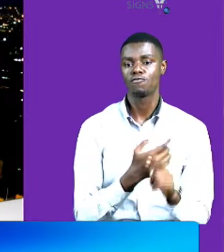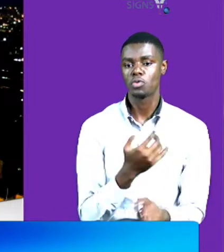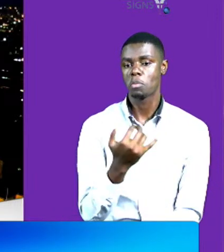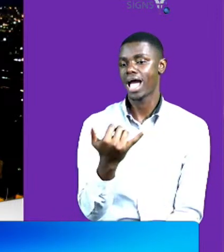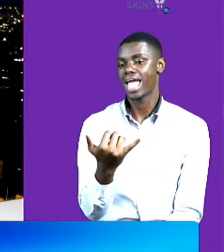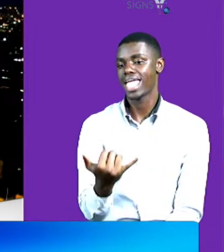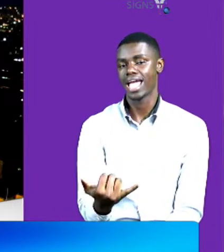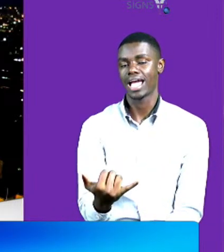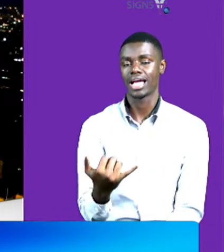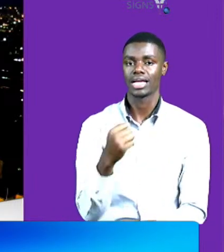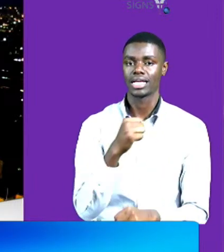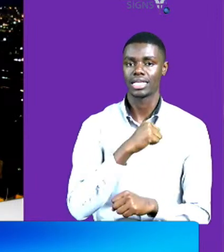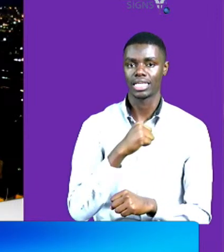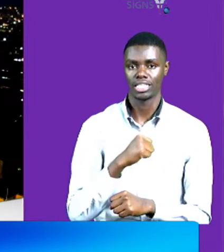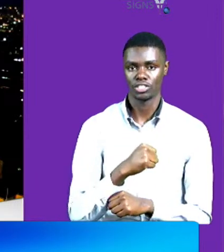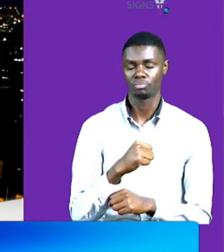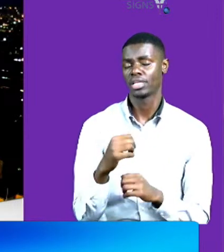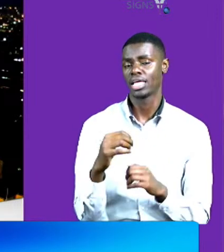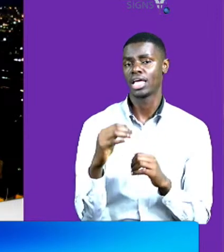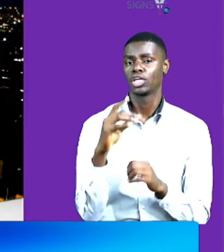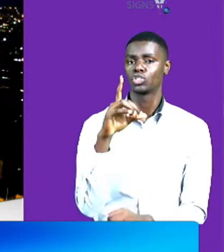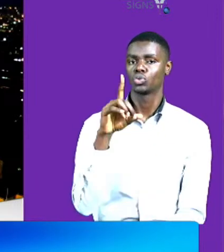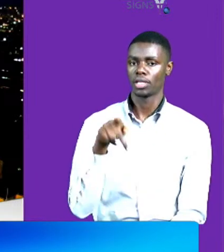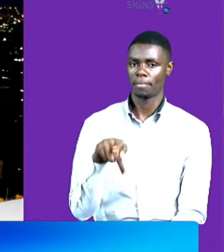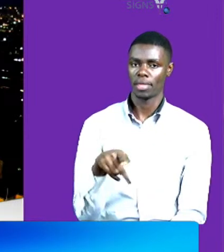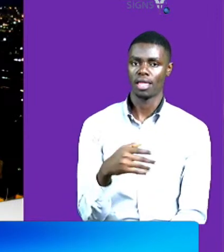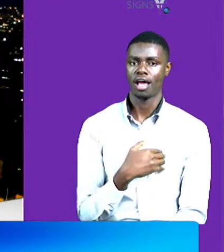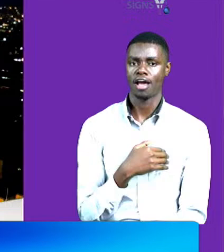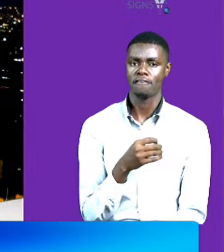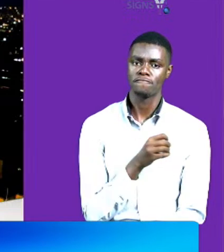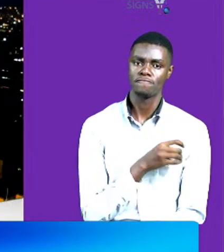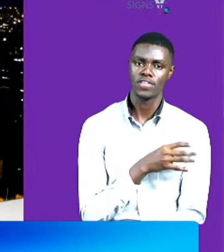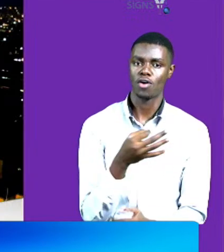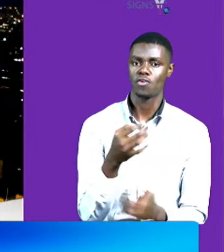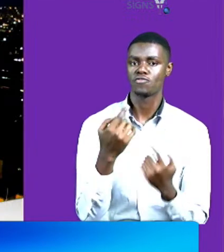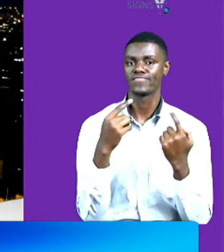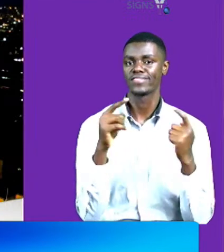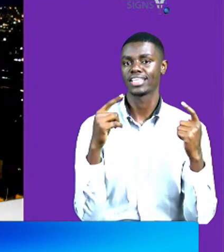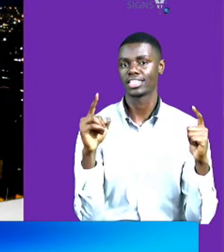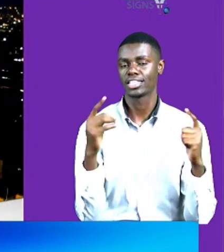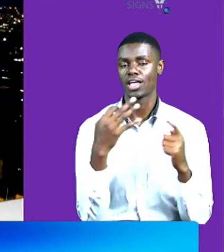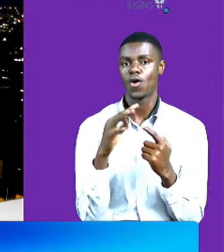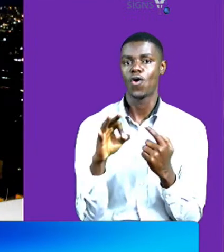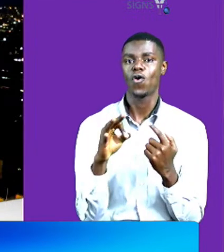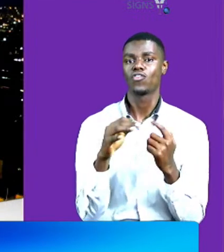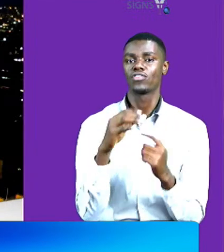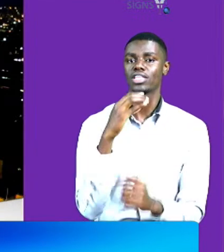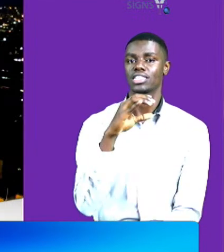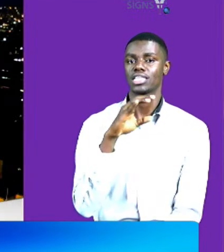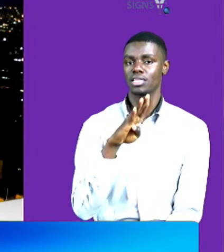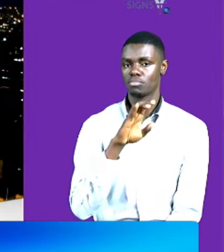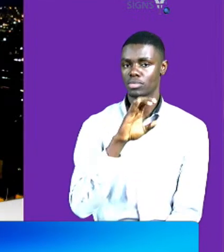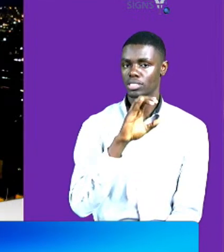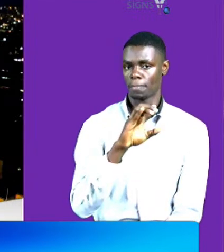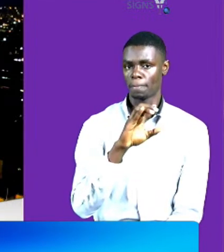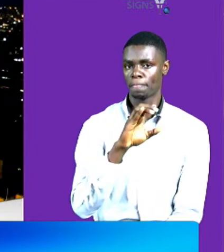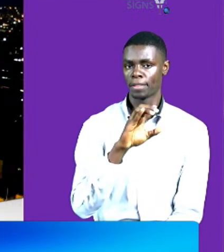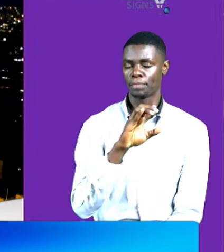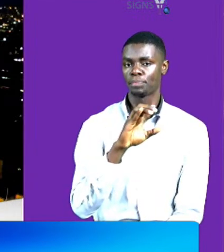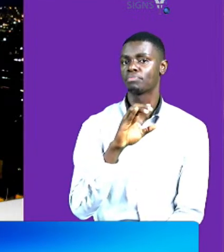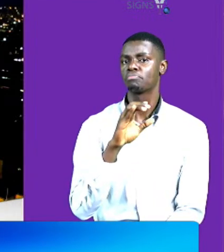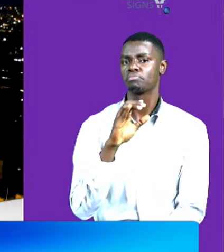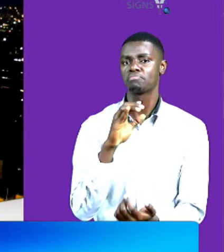young age. According to the DP, there has been fear of success of the competency-based curriculum